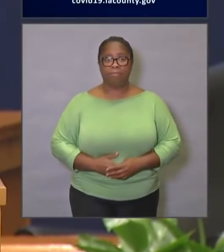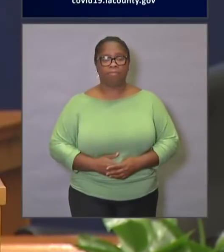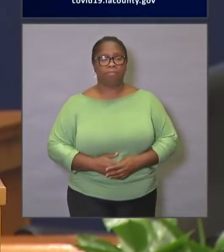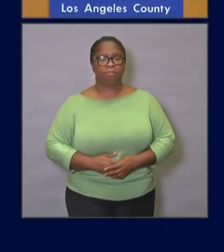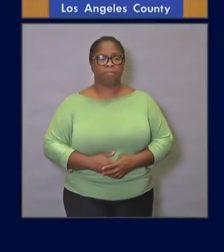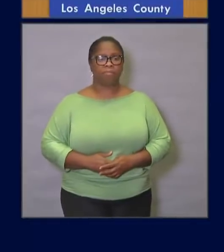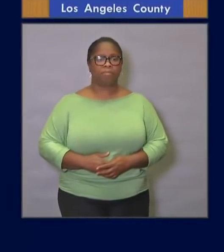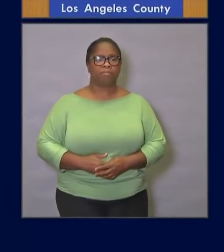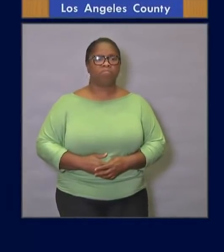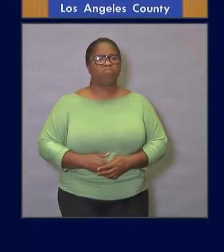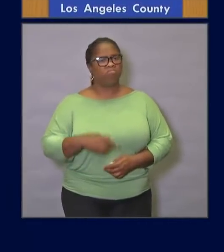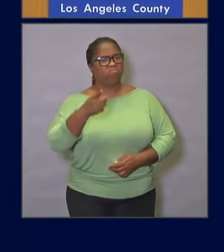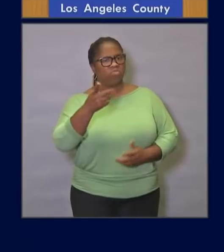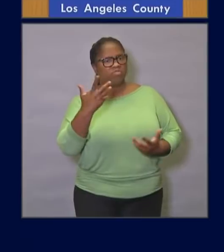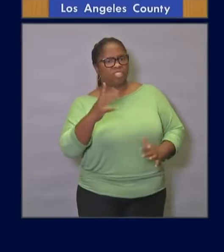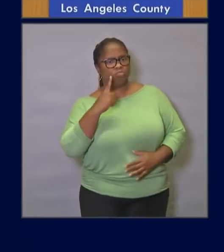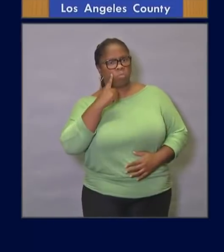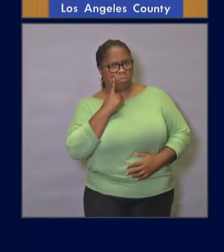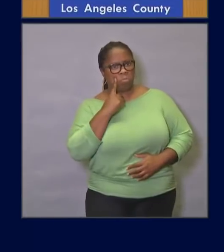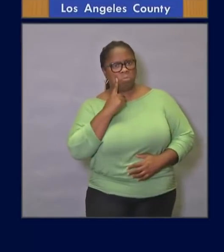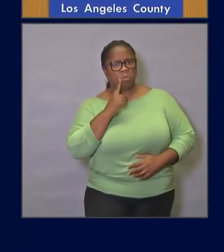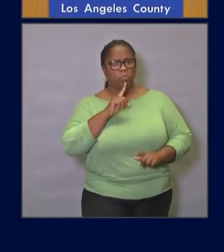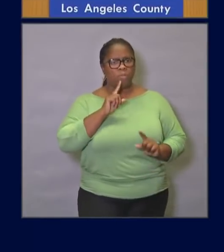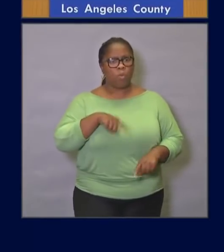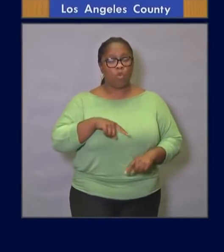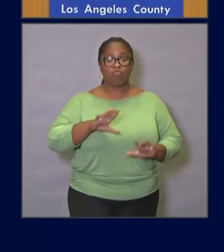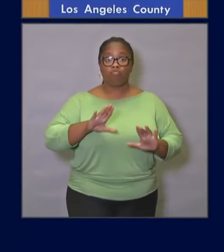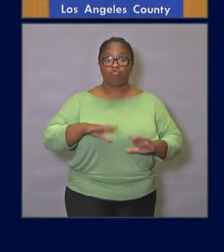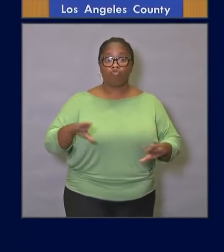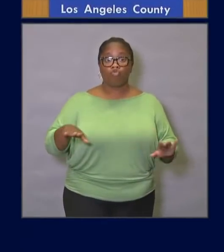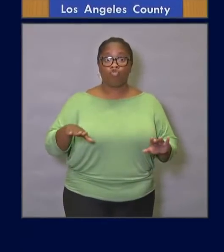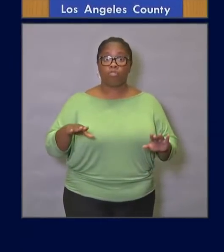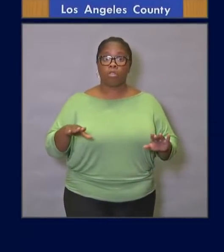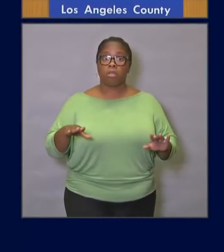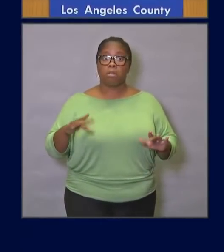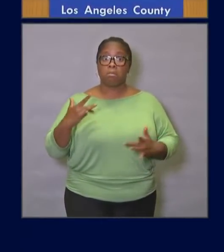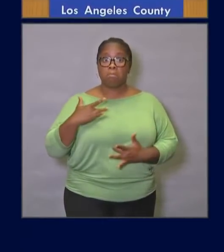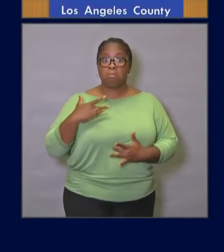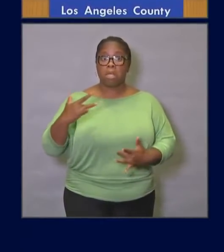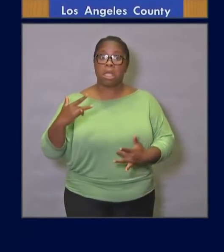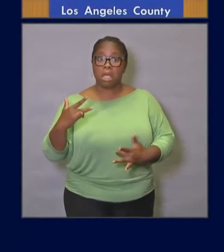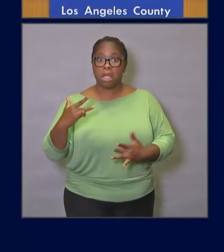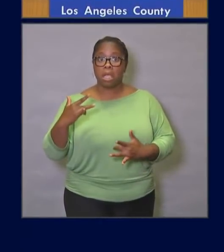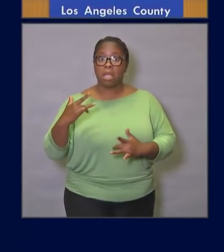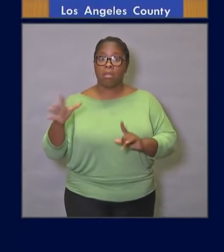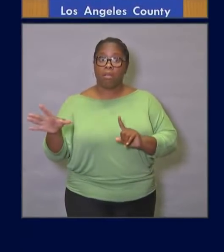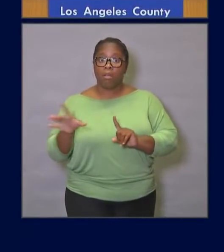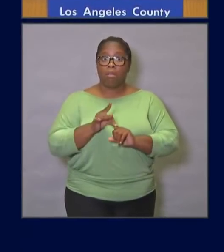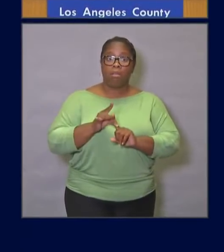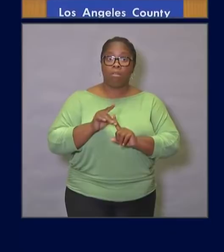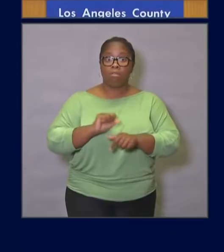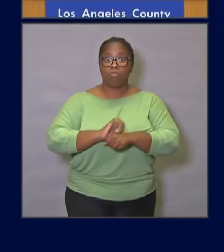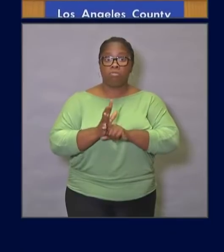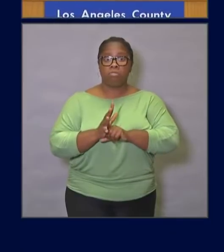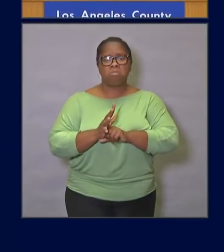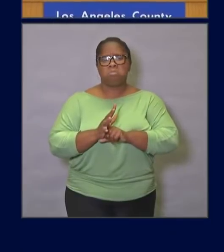As you've seen reported, children are less likely to be infected with coronavirus and less likely to